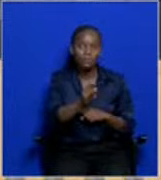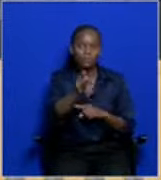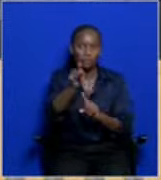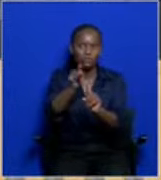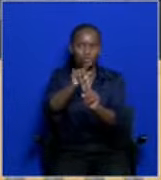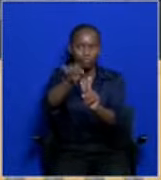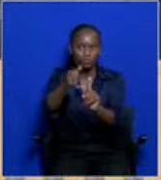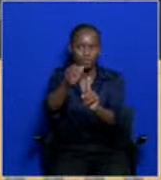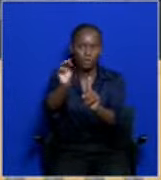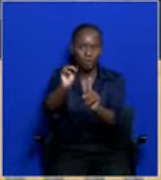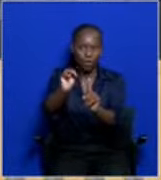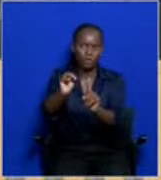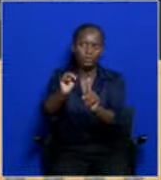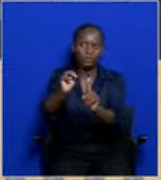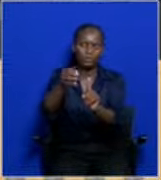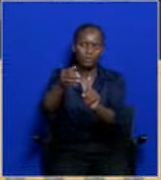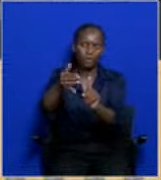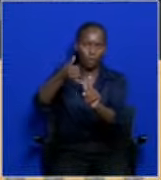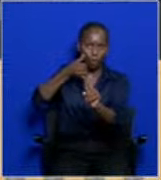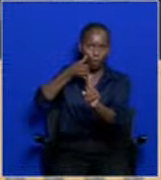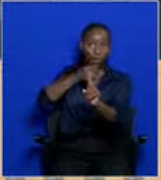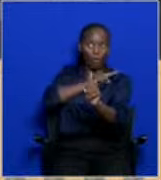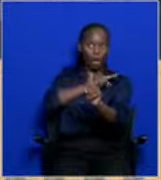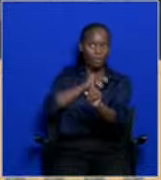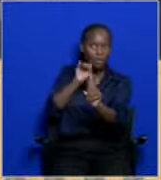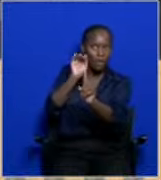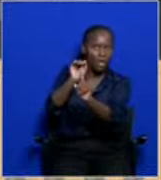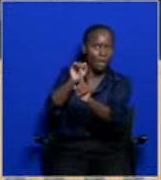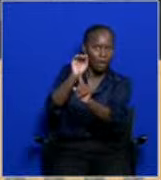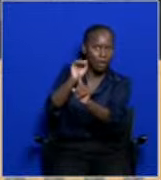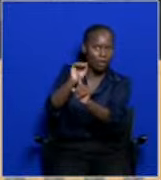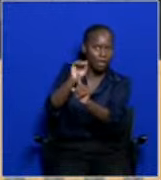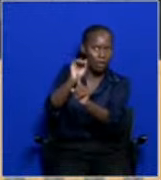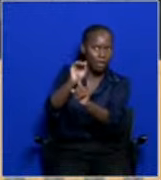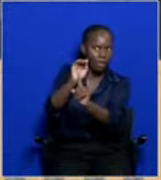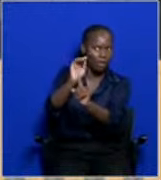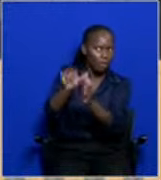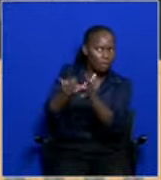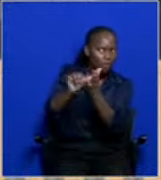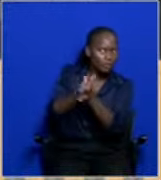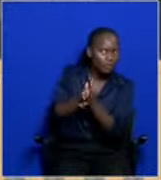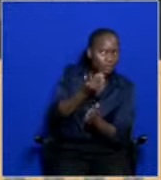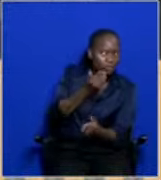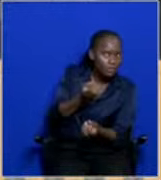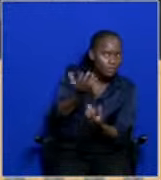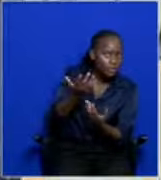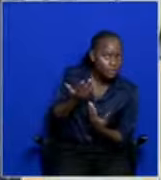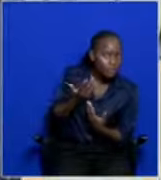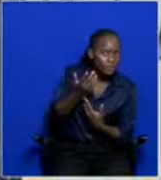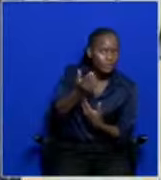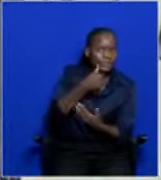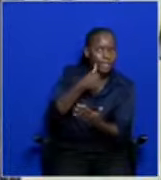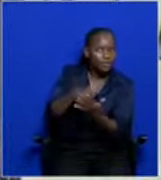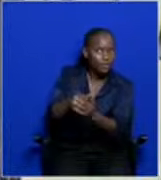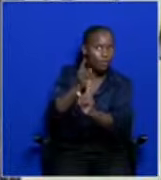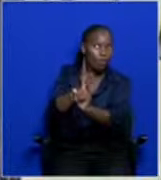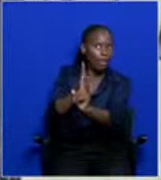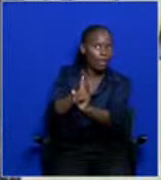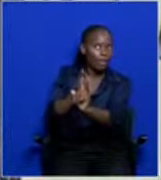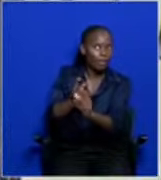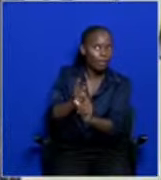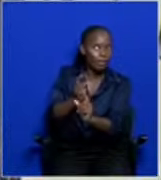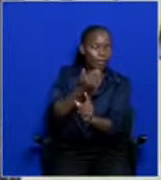calling him that it is important. I need this statement. It's crucial. At any given